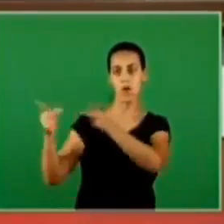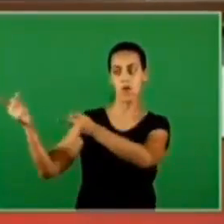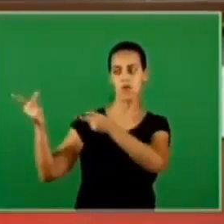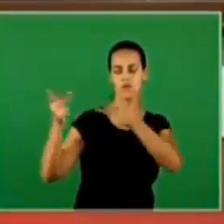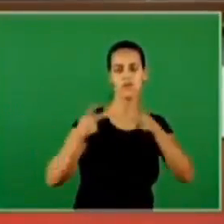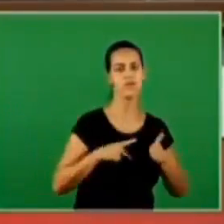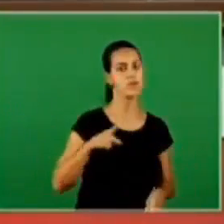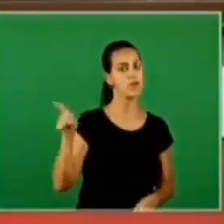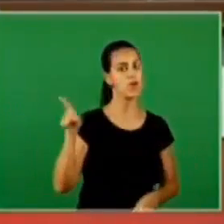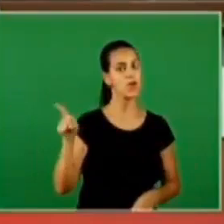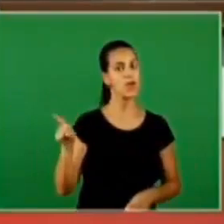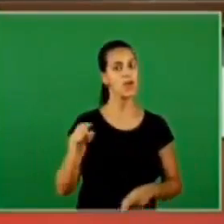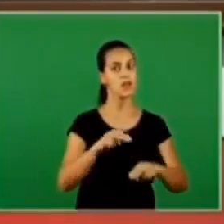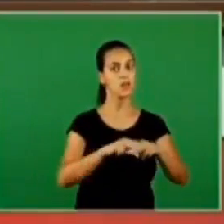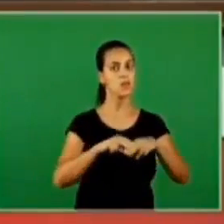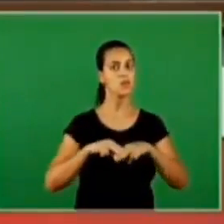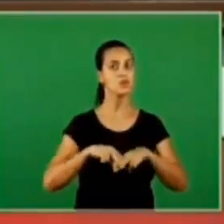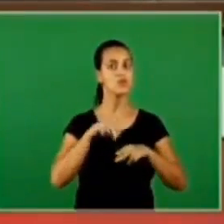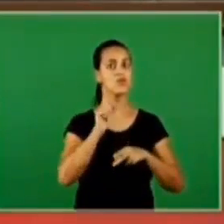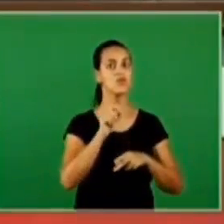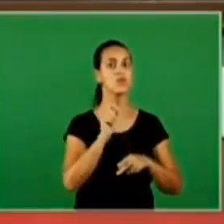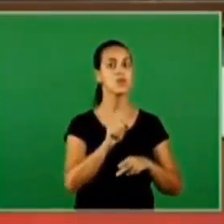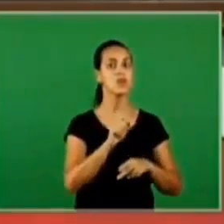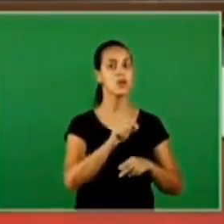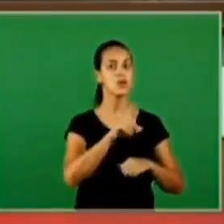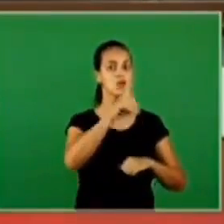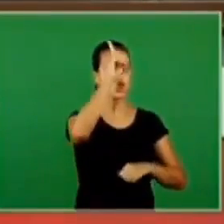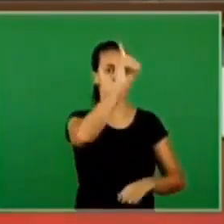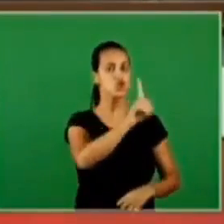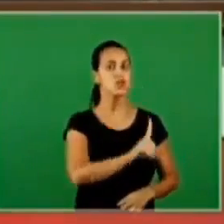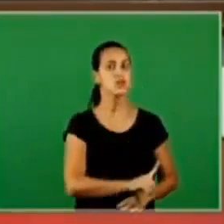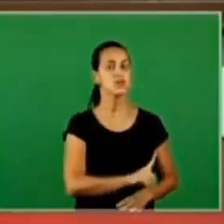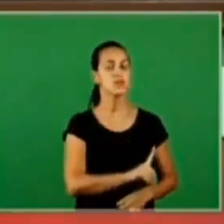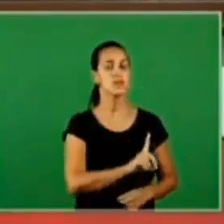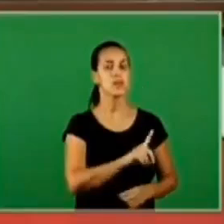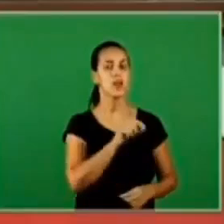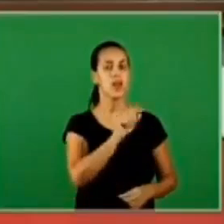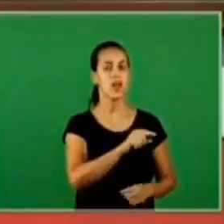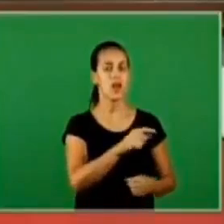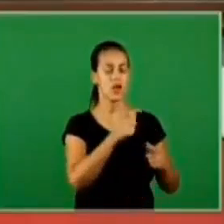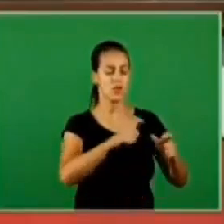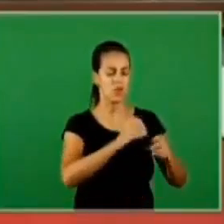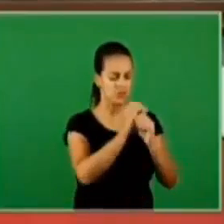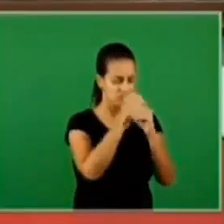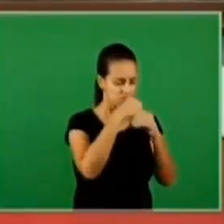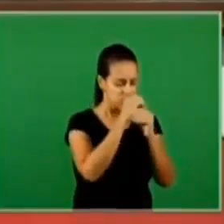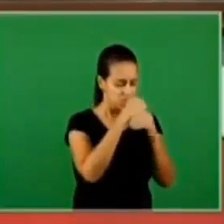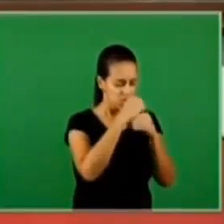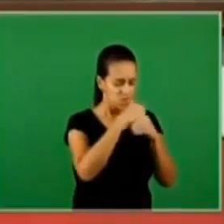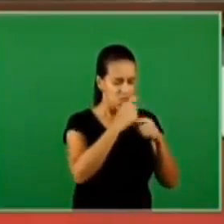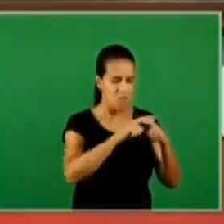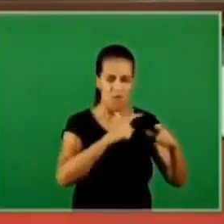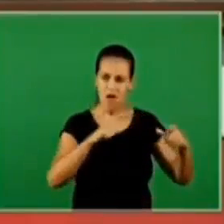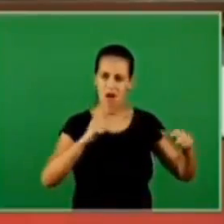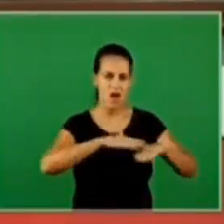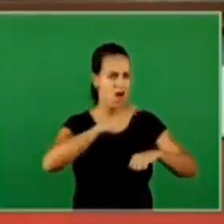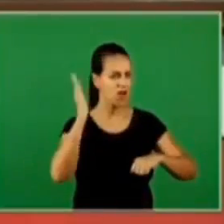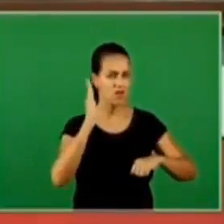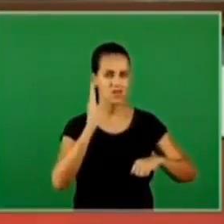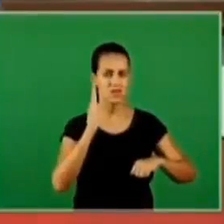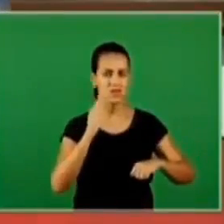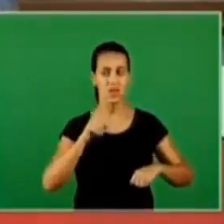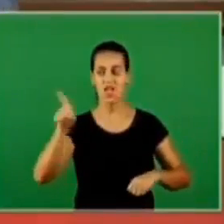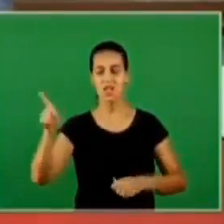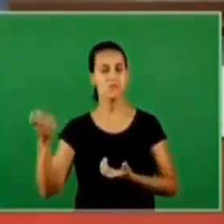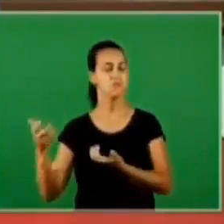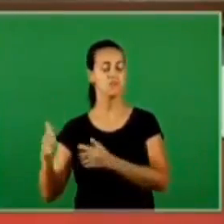to organize and direct the greatest laboratory and one of the greatest universities in the United